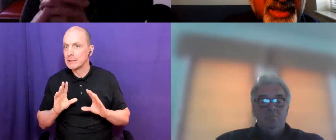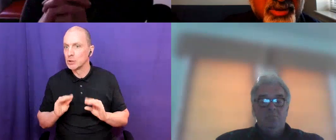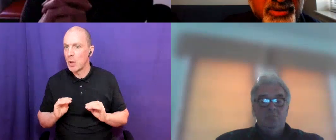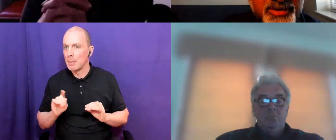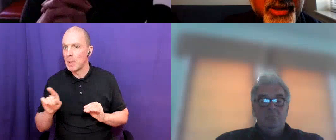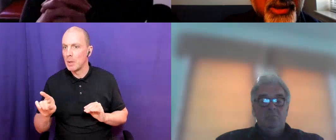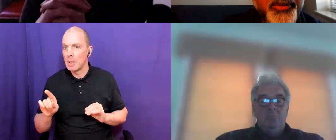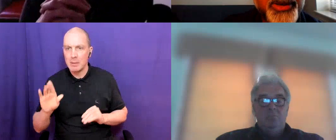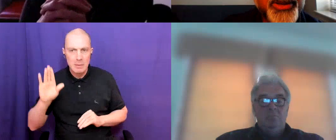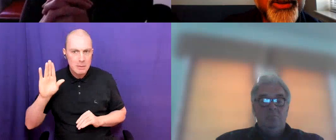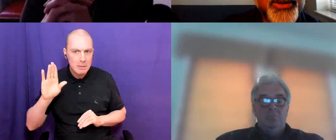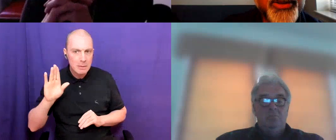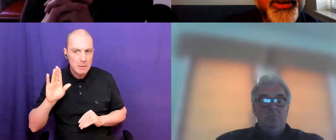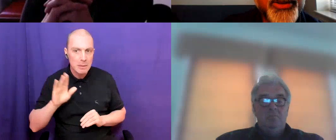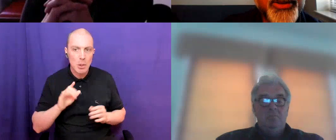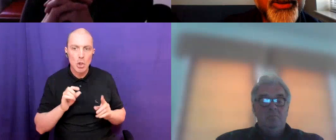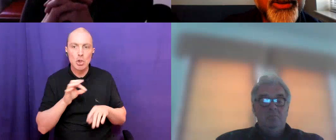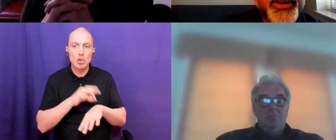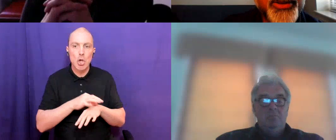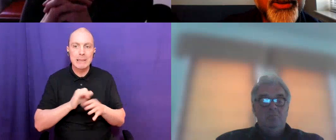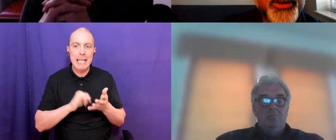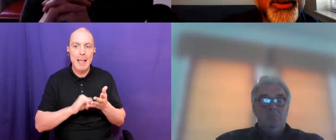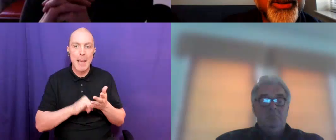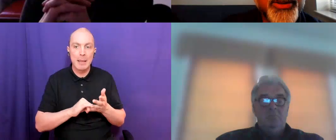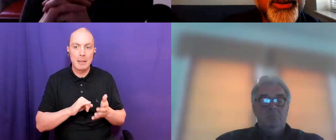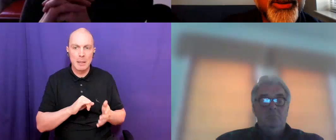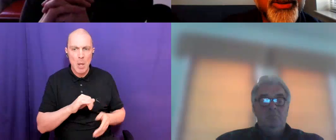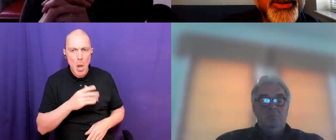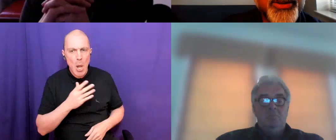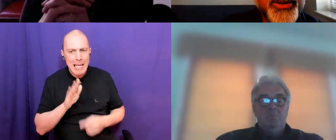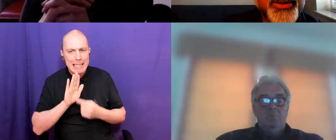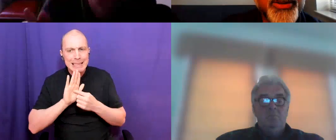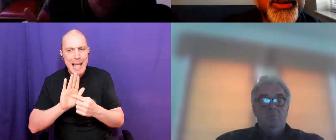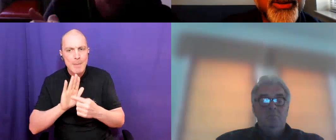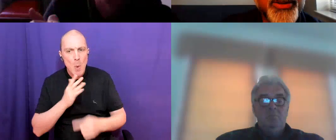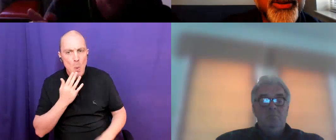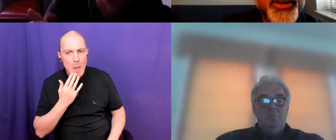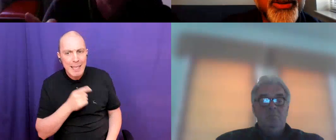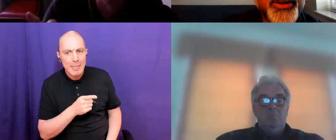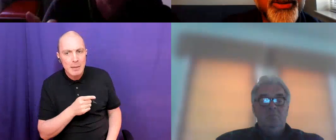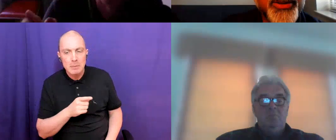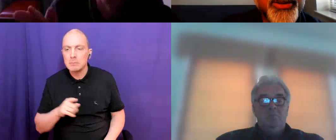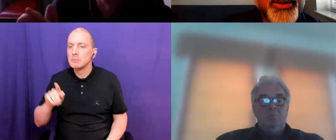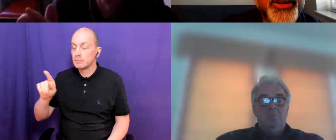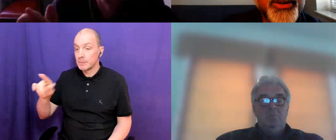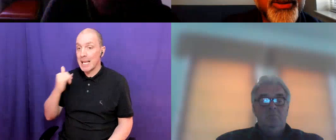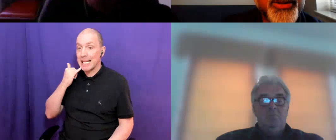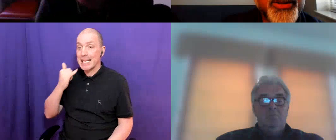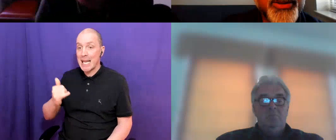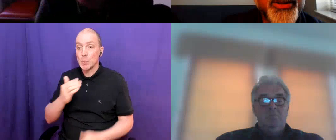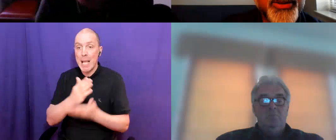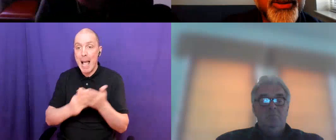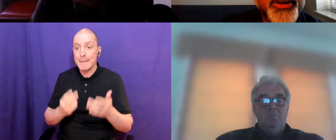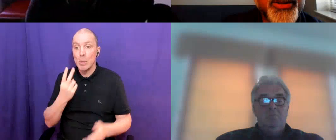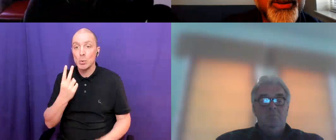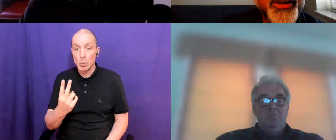when is the That's okay. demo you mentioned? Sorry. Yeah, it's next week. It's at 2:30 on